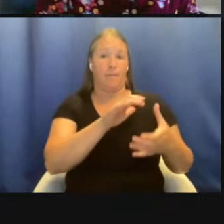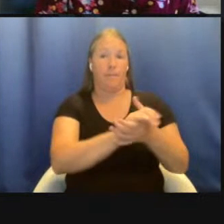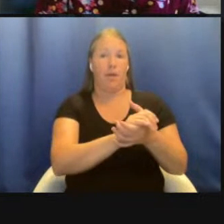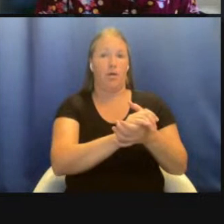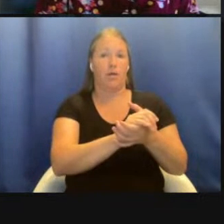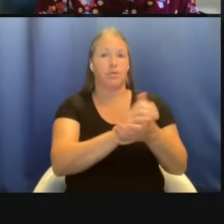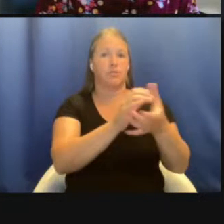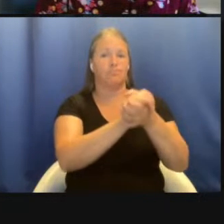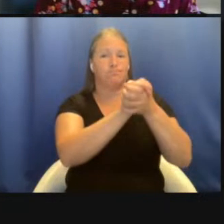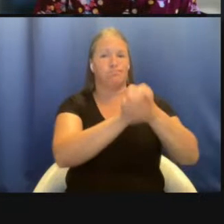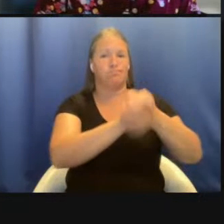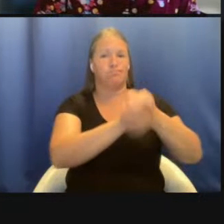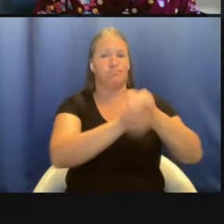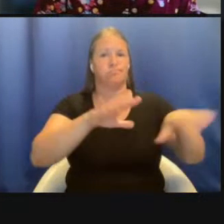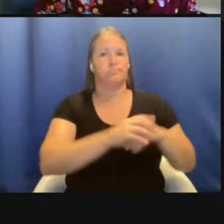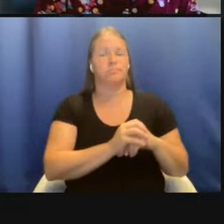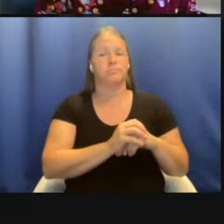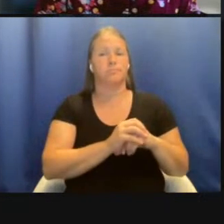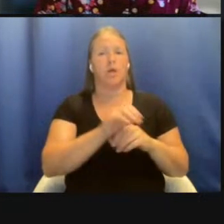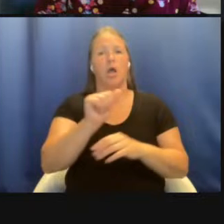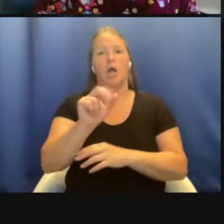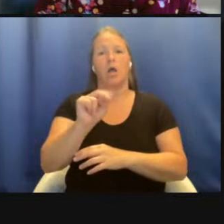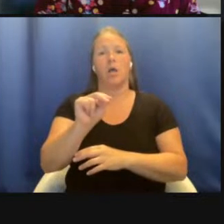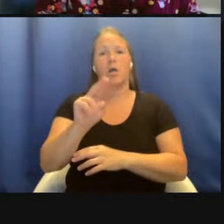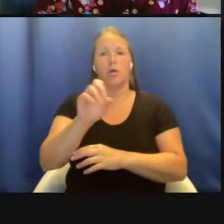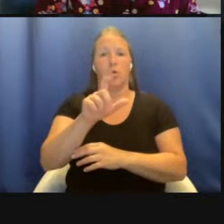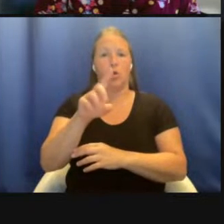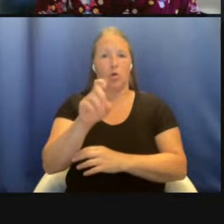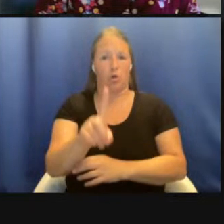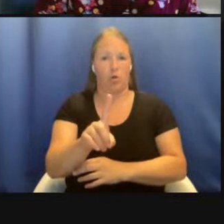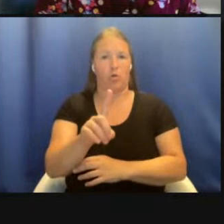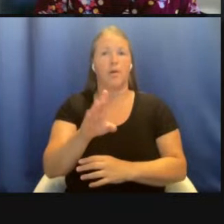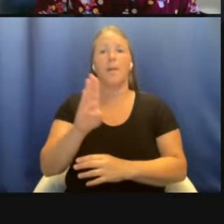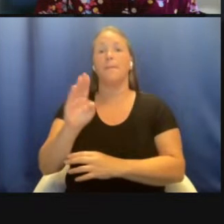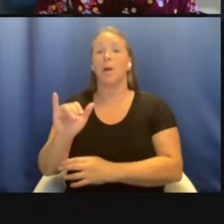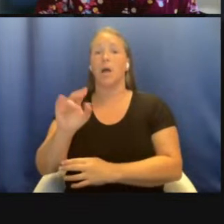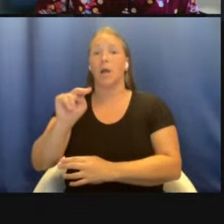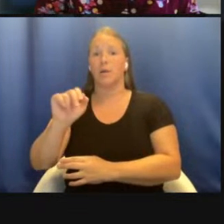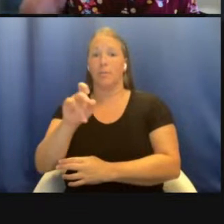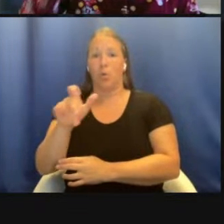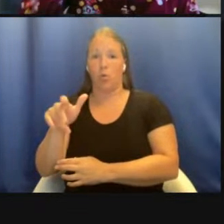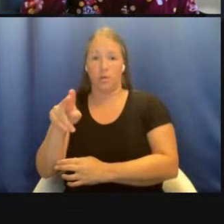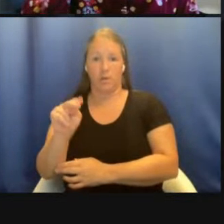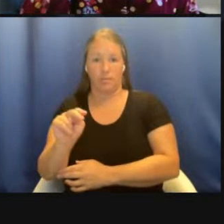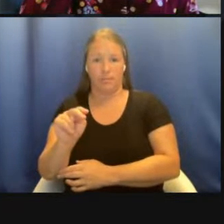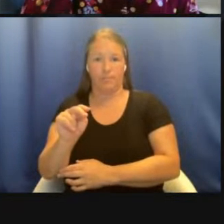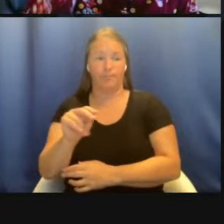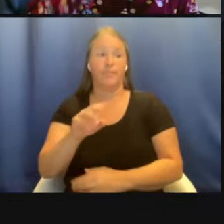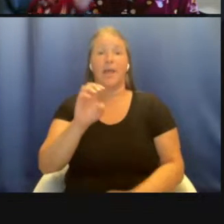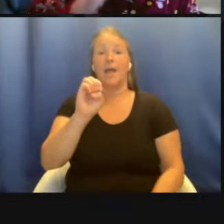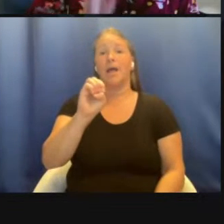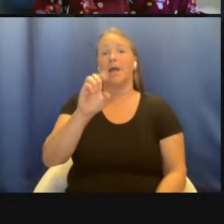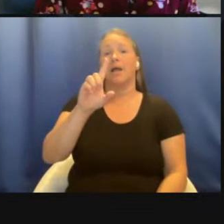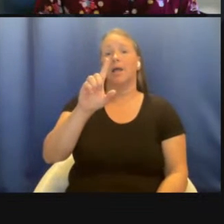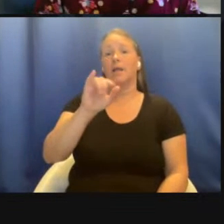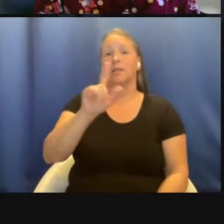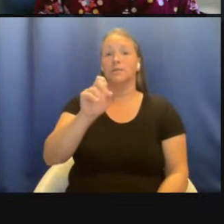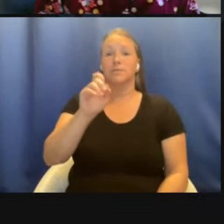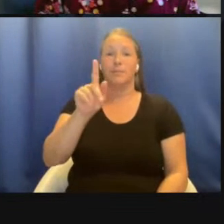in 1805. Elizabeth is forced to give birth to a son, Jerôme Napoléon